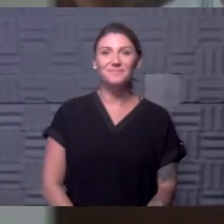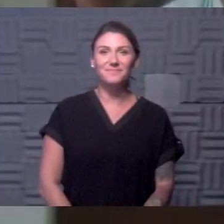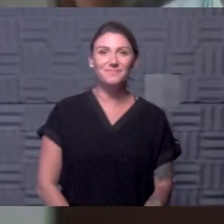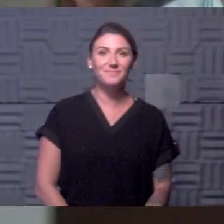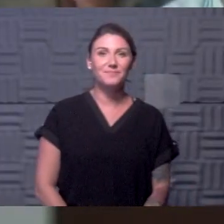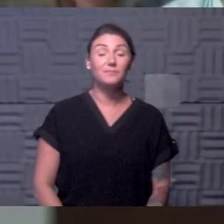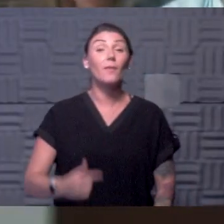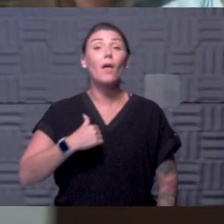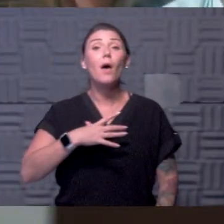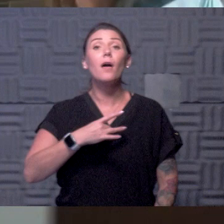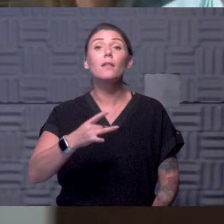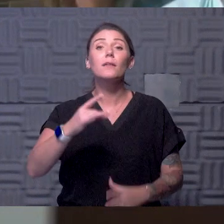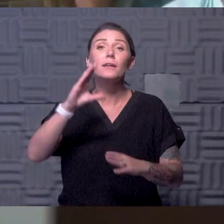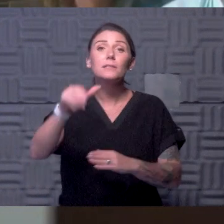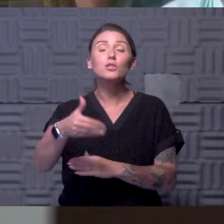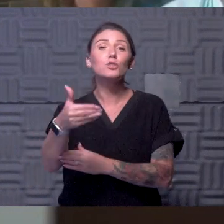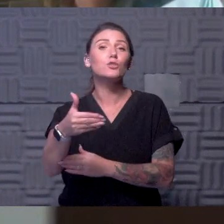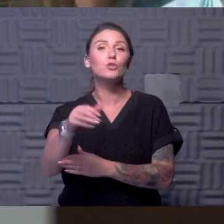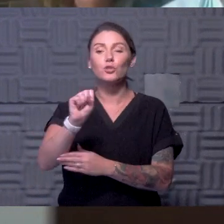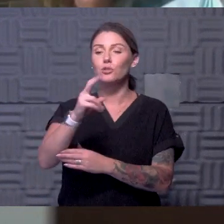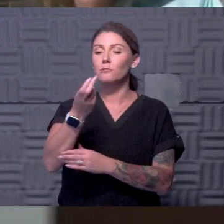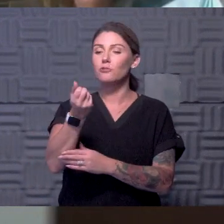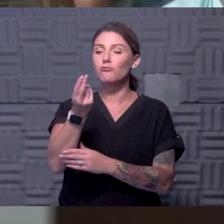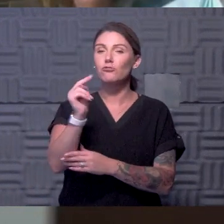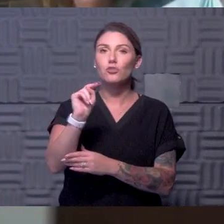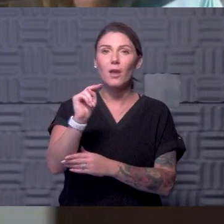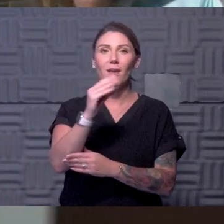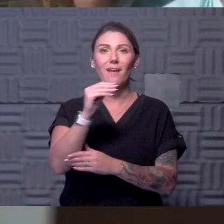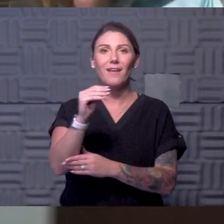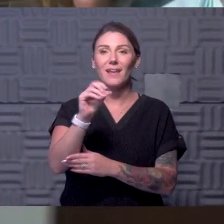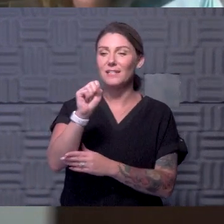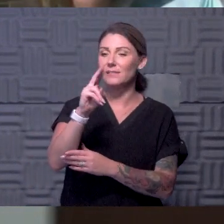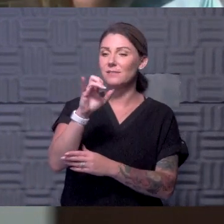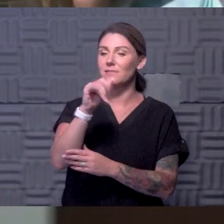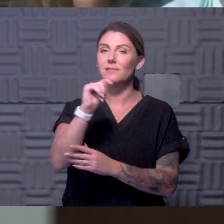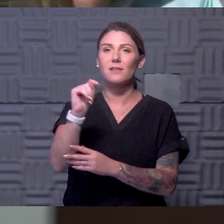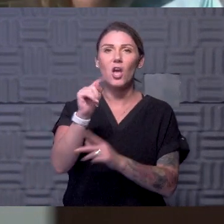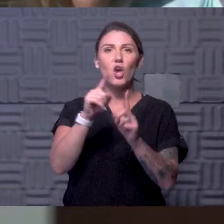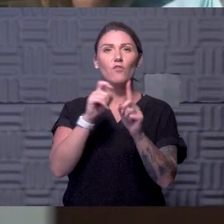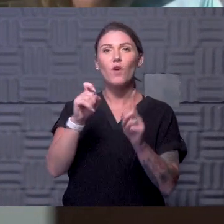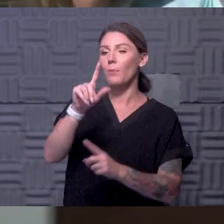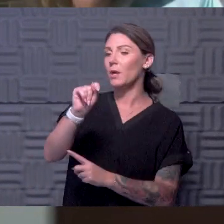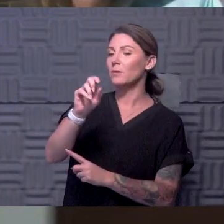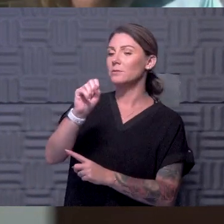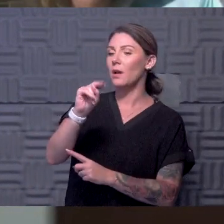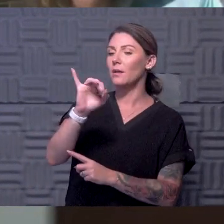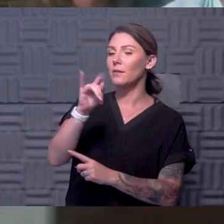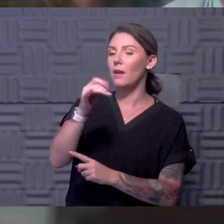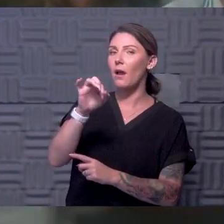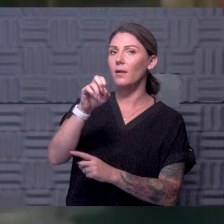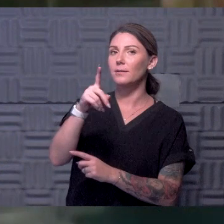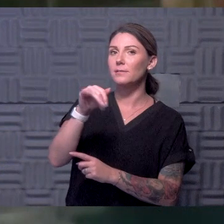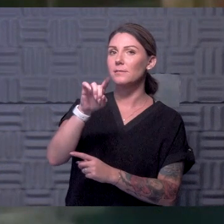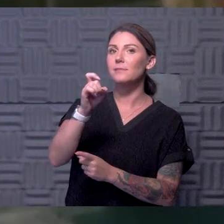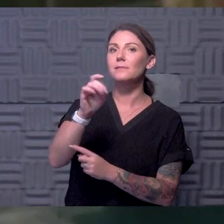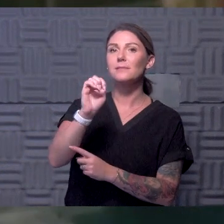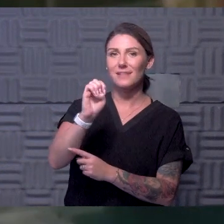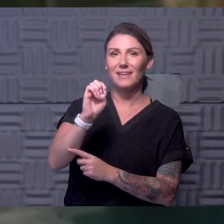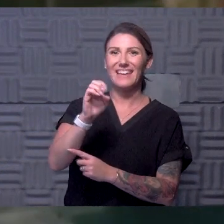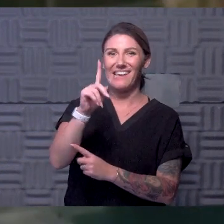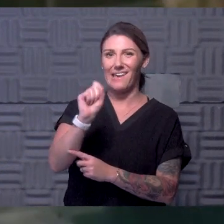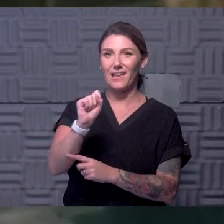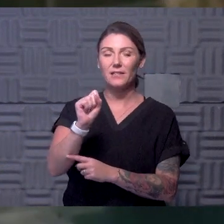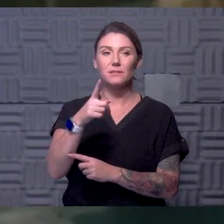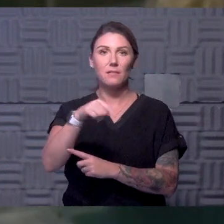I'd like to introduce Shannon and Scott Brugge. They're from Tonganoxie, Kansas, and they've got quite a story to tell.